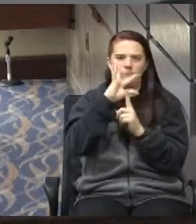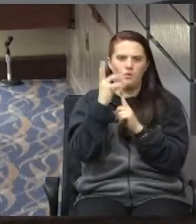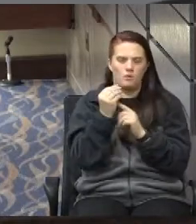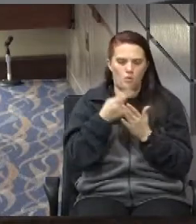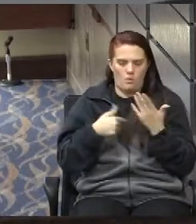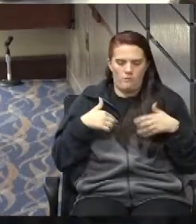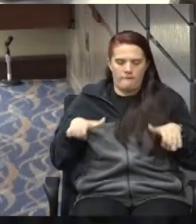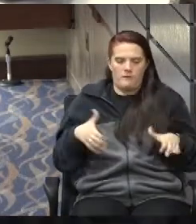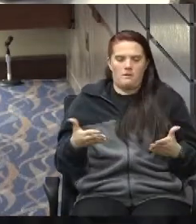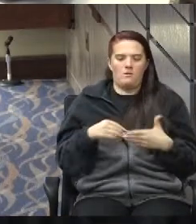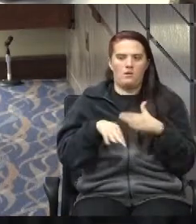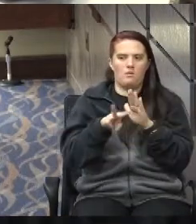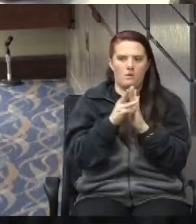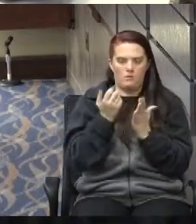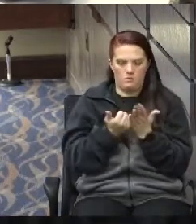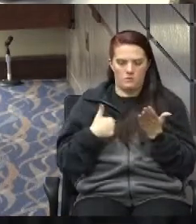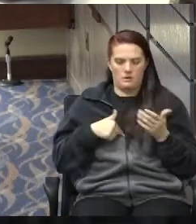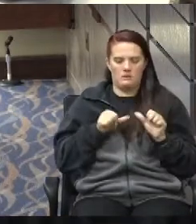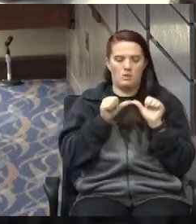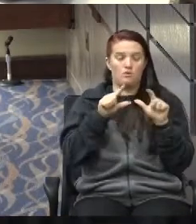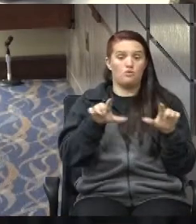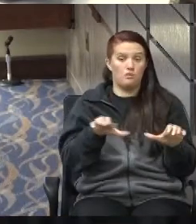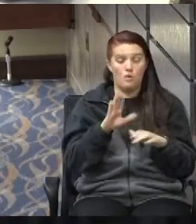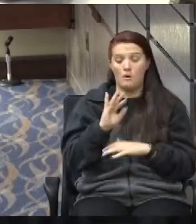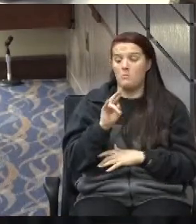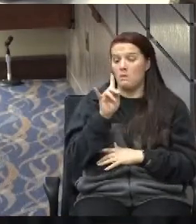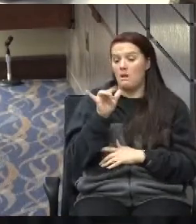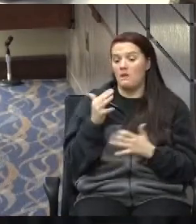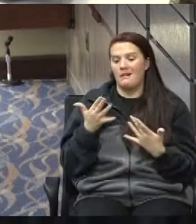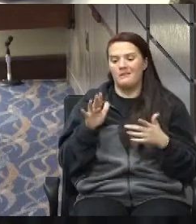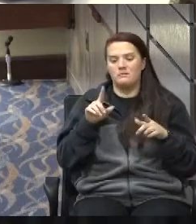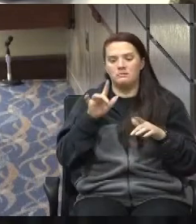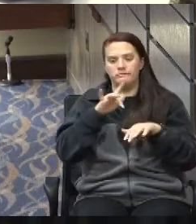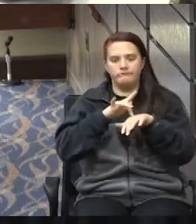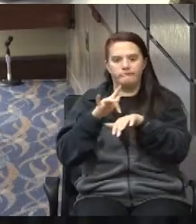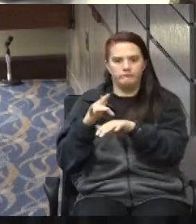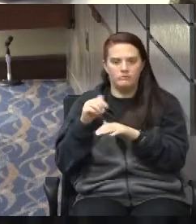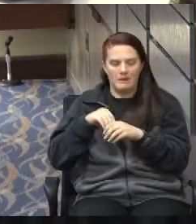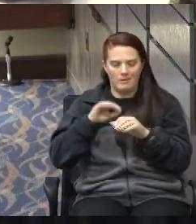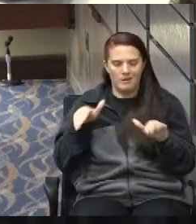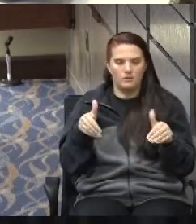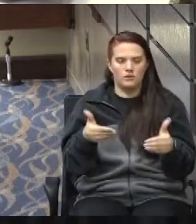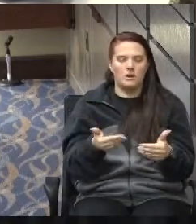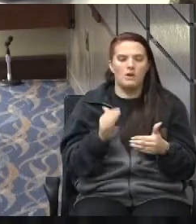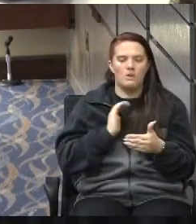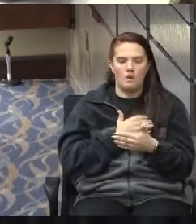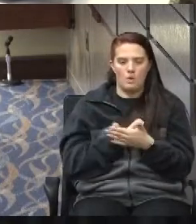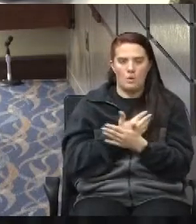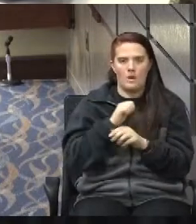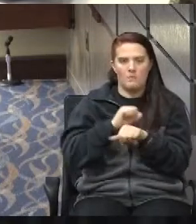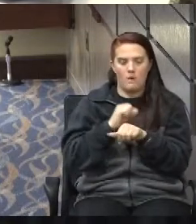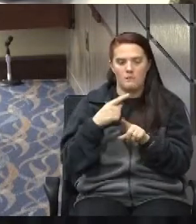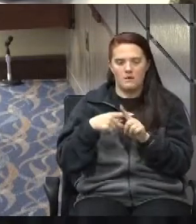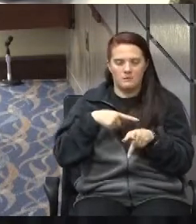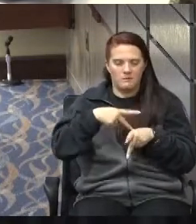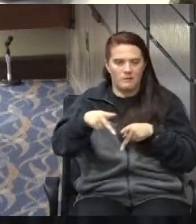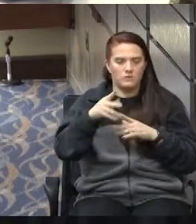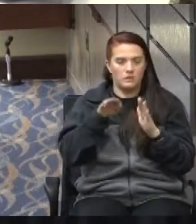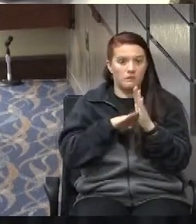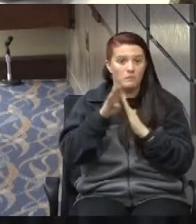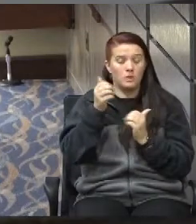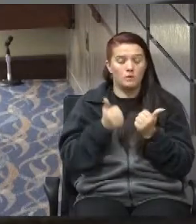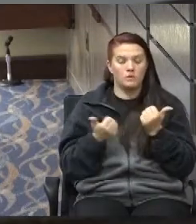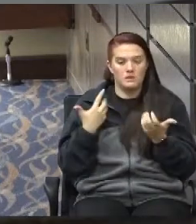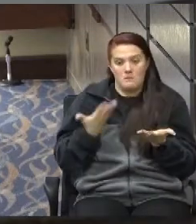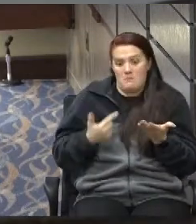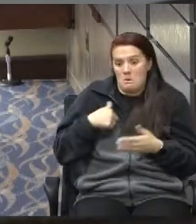done here in Waco, which we continue to do, and Bradley kind of touched on in the introduction of our new employees, and professional development, which maybe we didn't